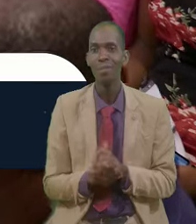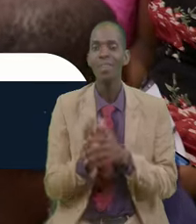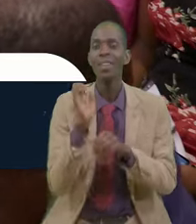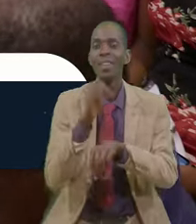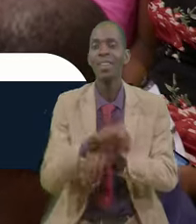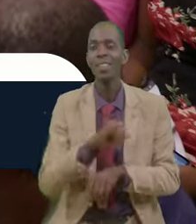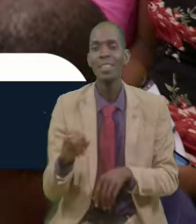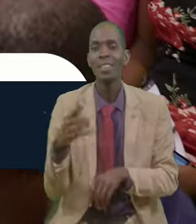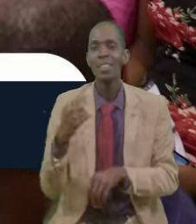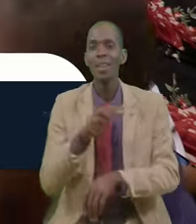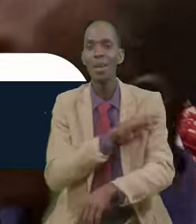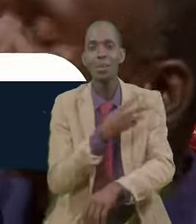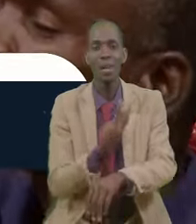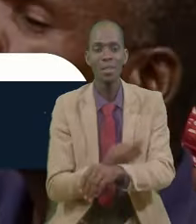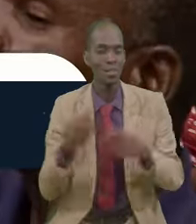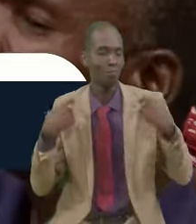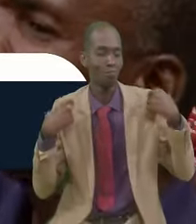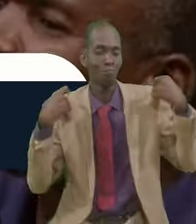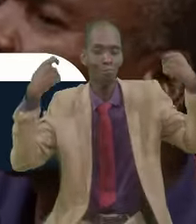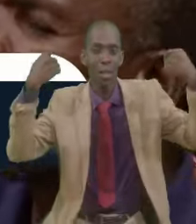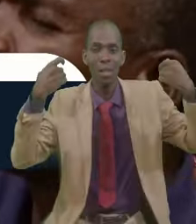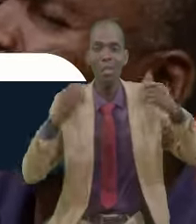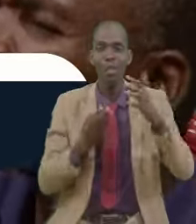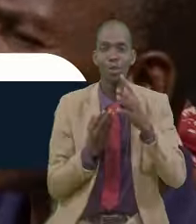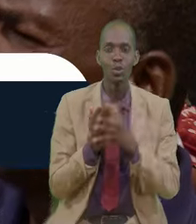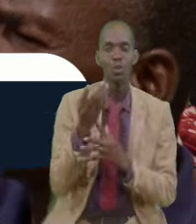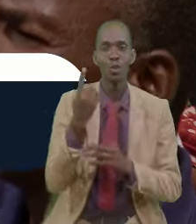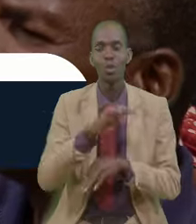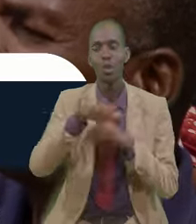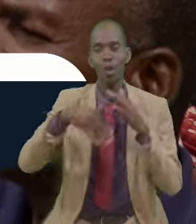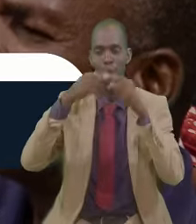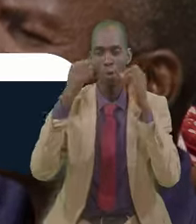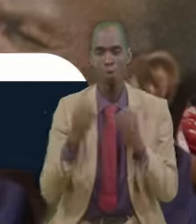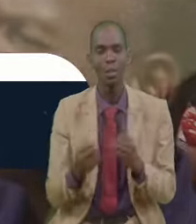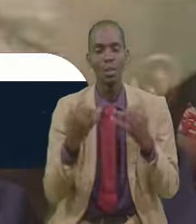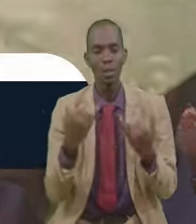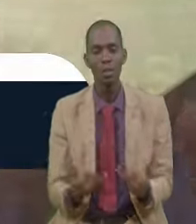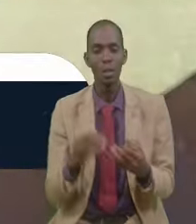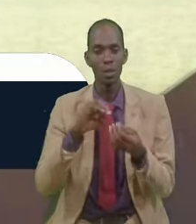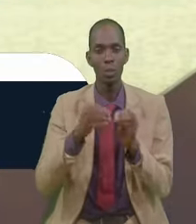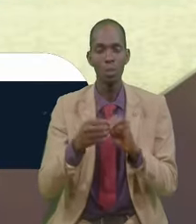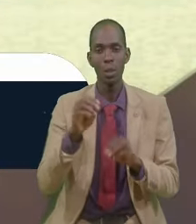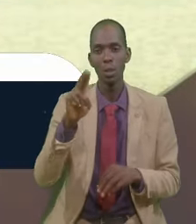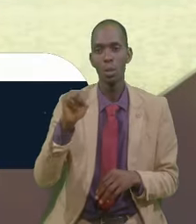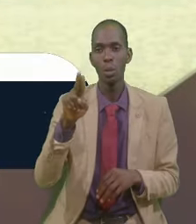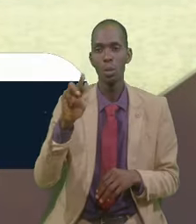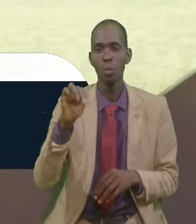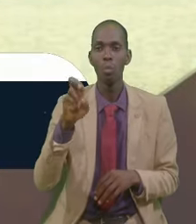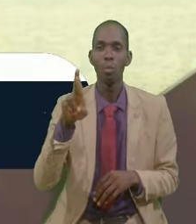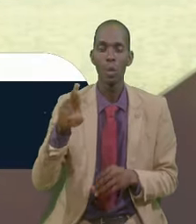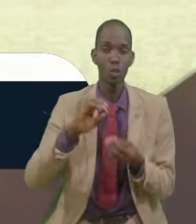Conquering the mighty giants through the Almighty. We're coming to Numbers chapter 13.